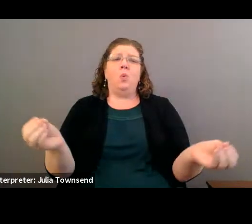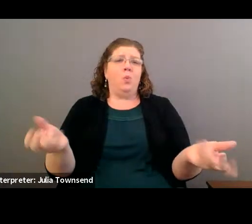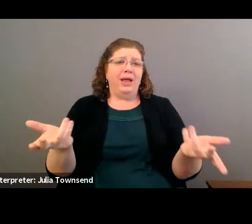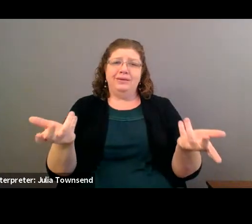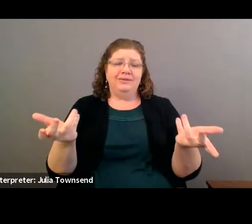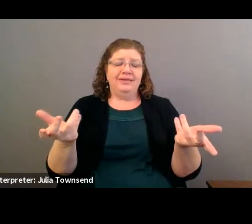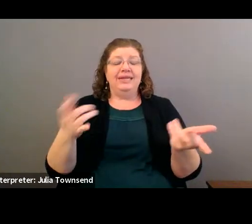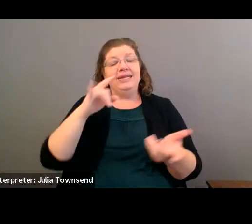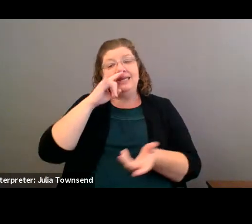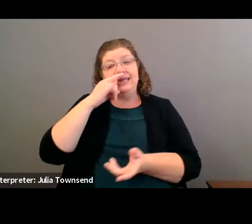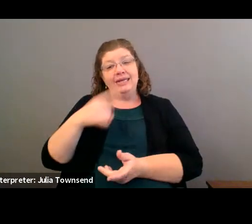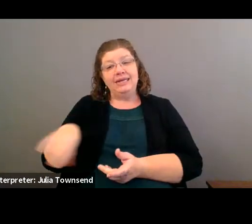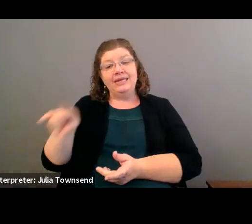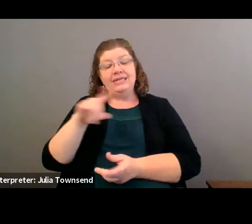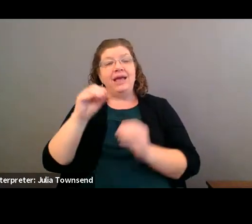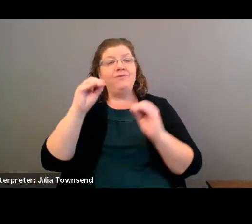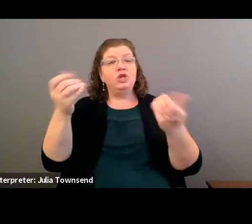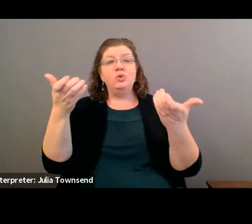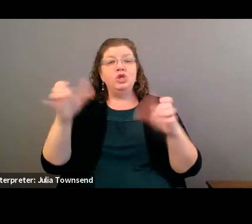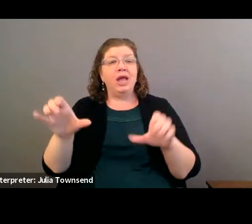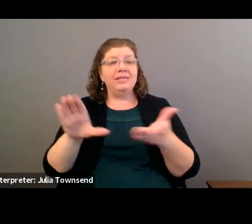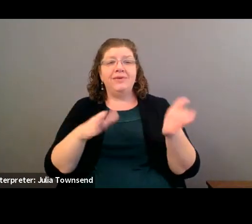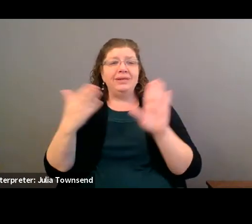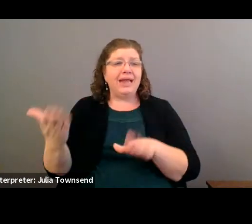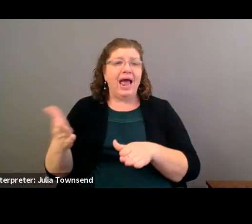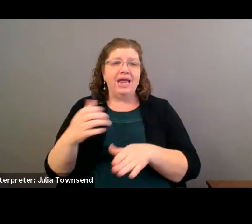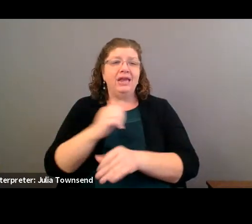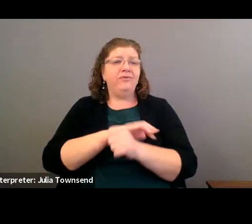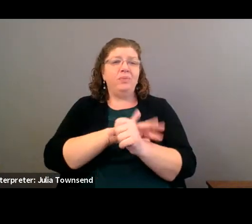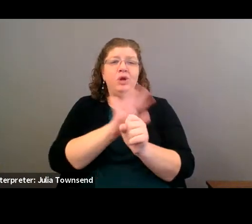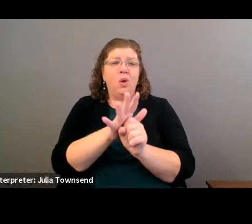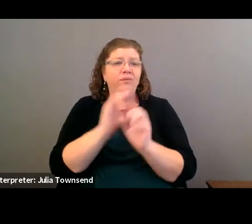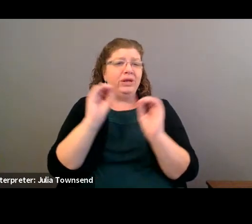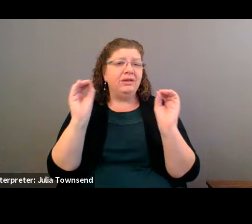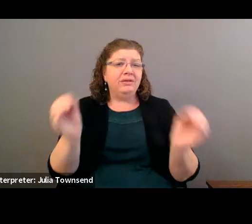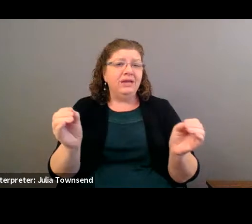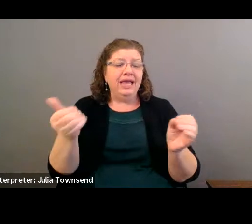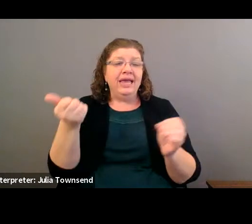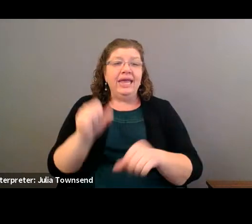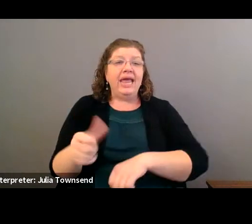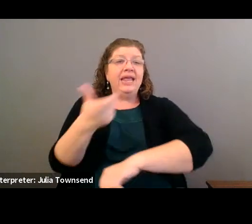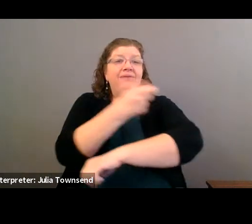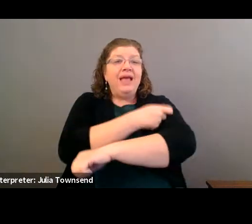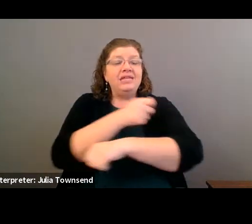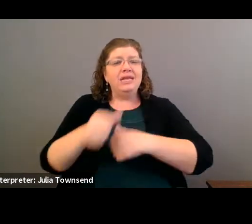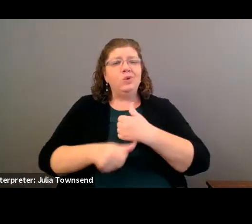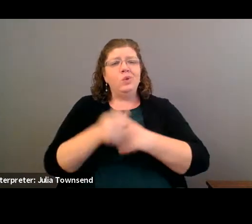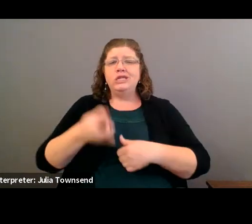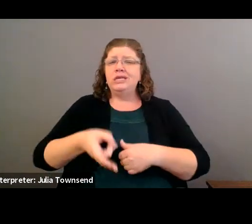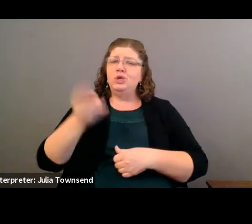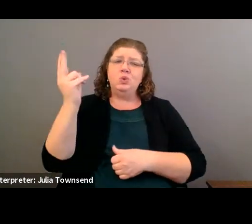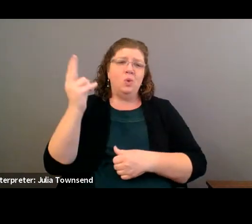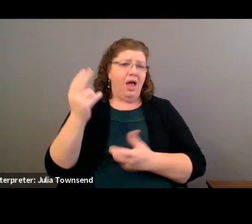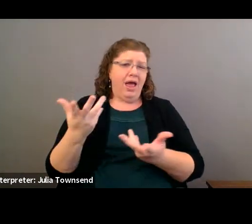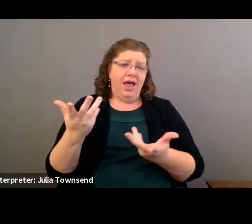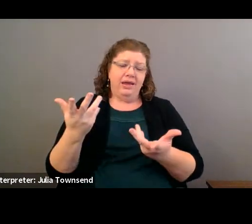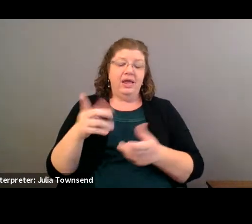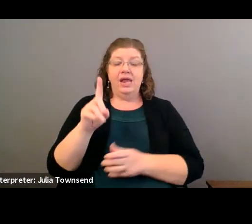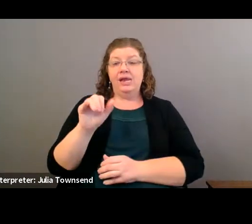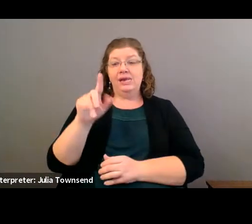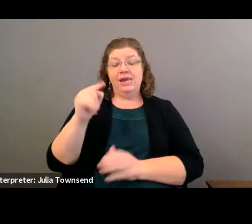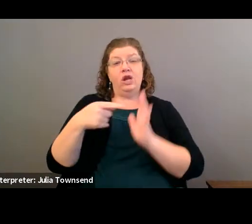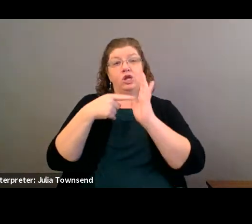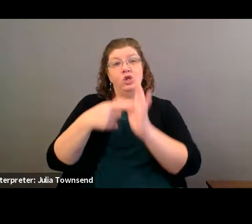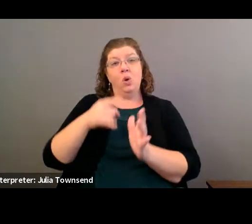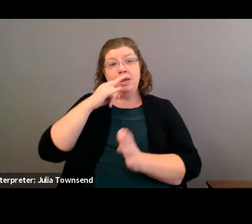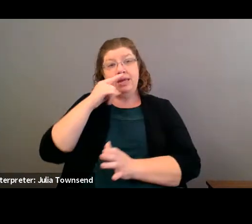have basically zero chance of dying from COVID, so any vaccine risk is too great. Data shows kids